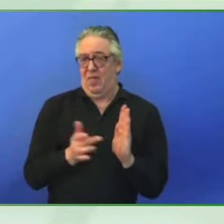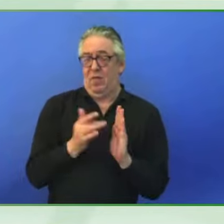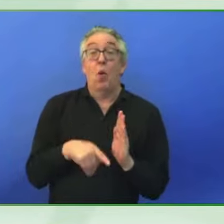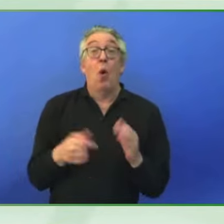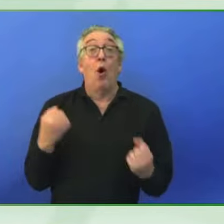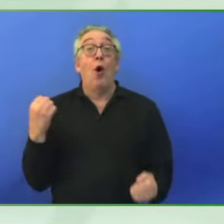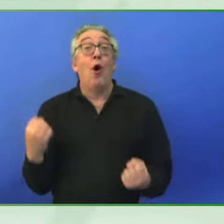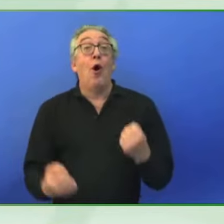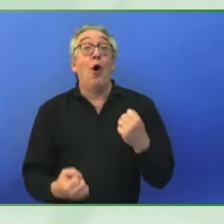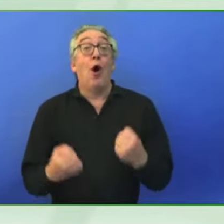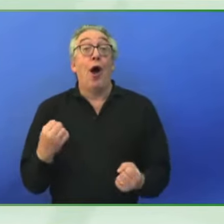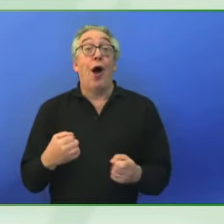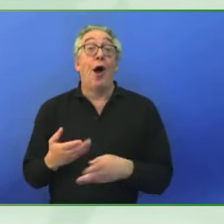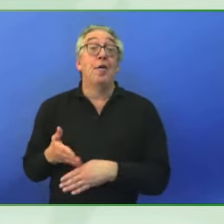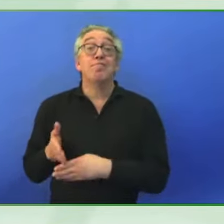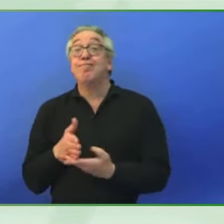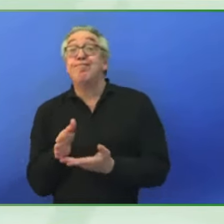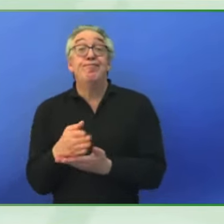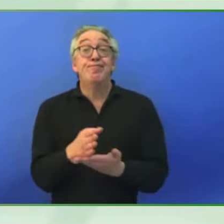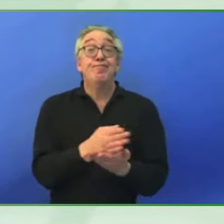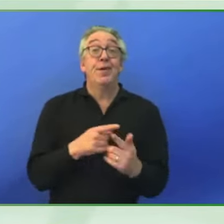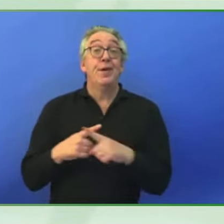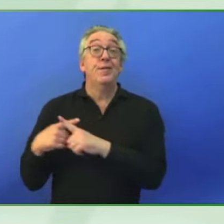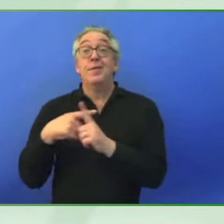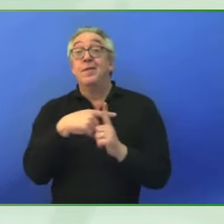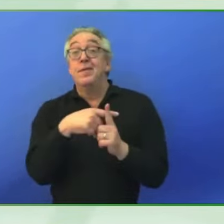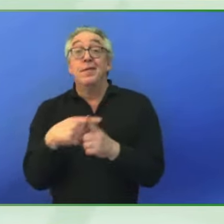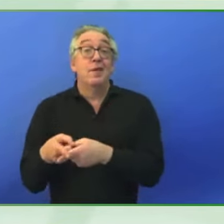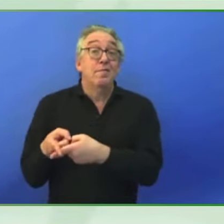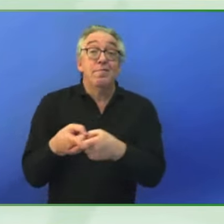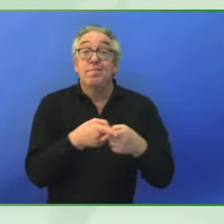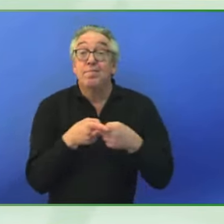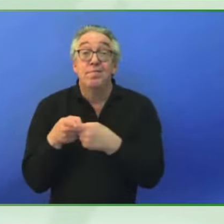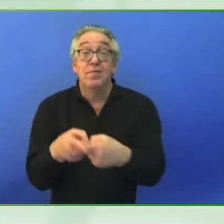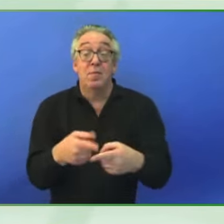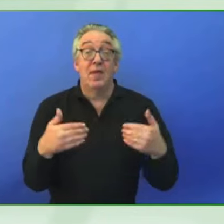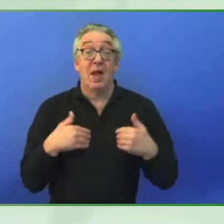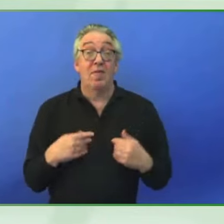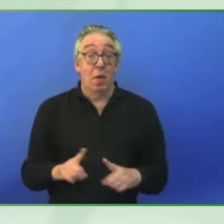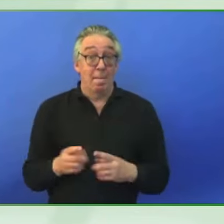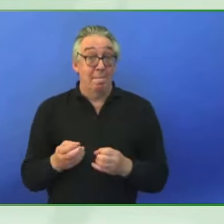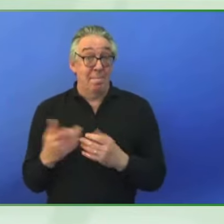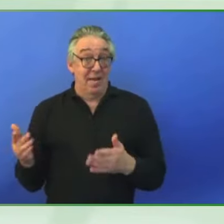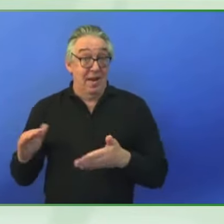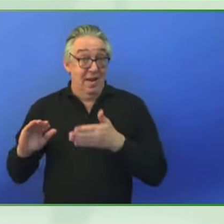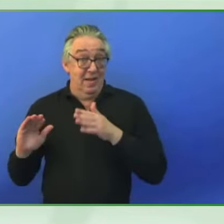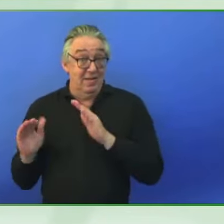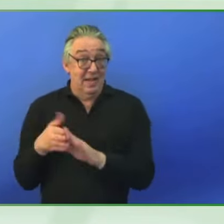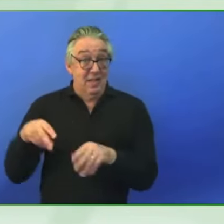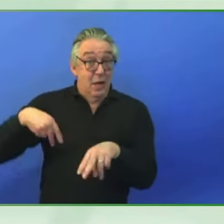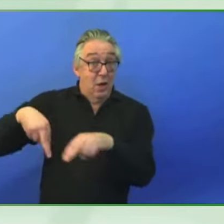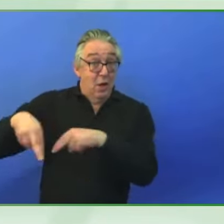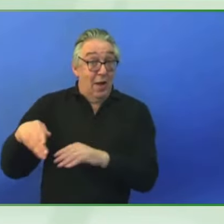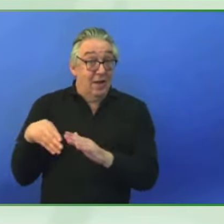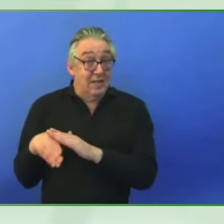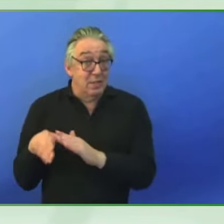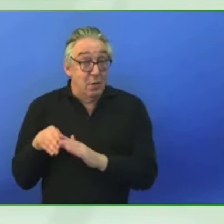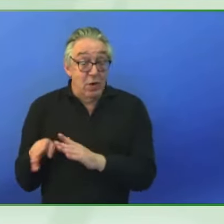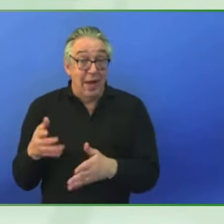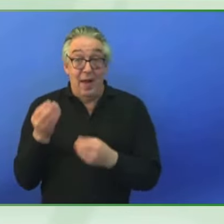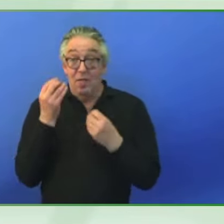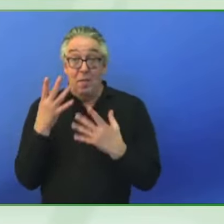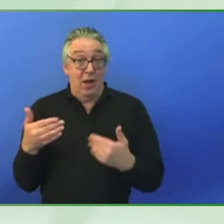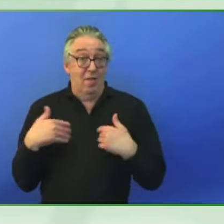most cities is good information about pedestrian pathways in general and about the accessibility of those pathways in